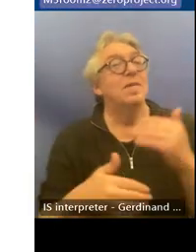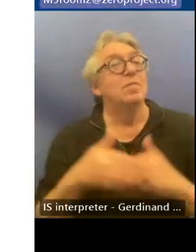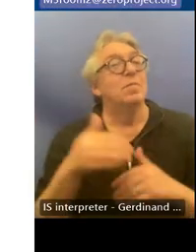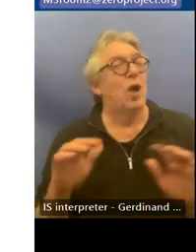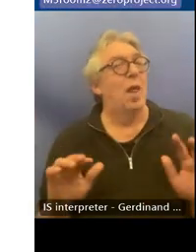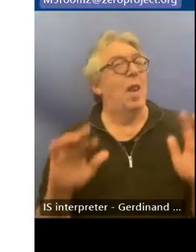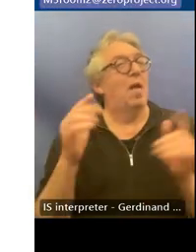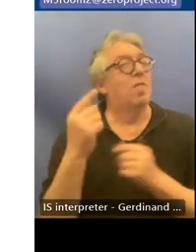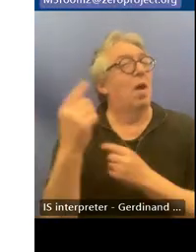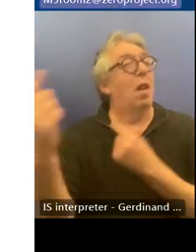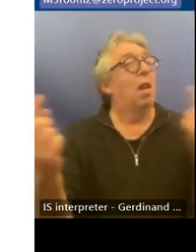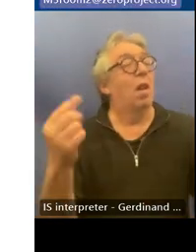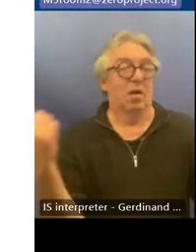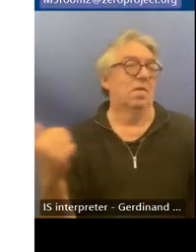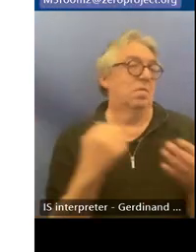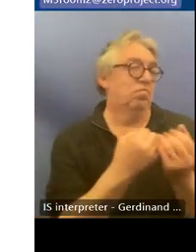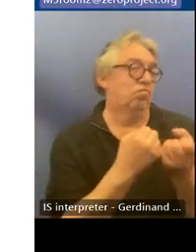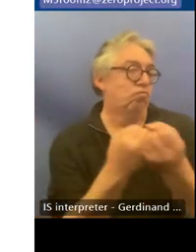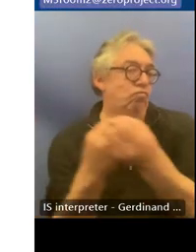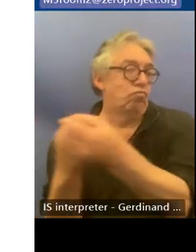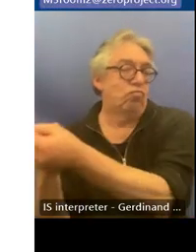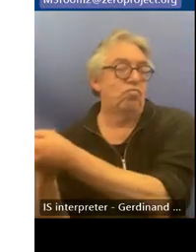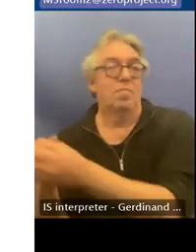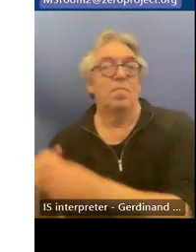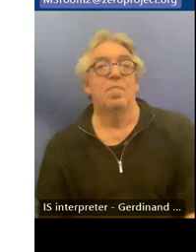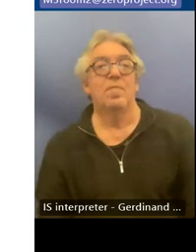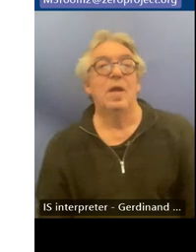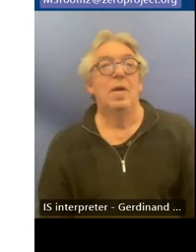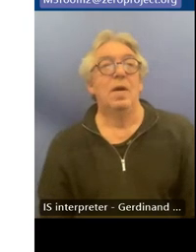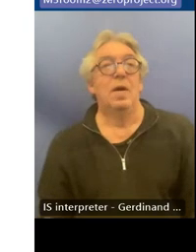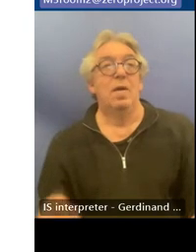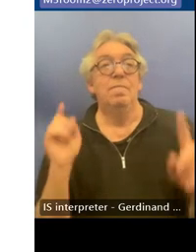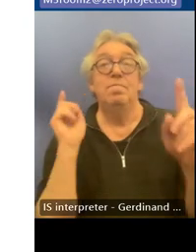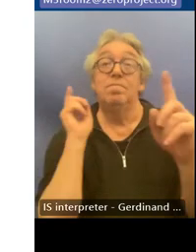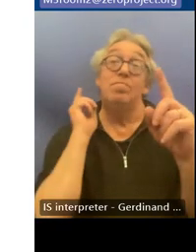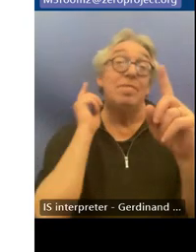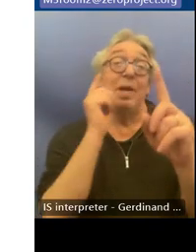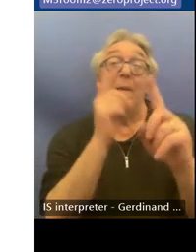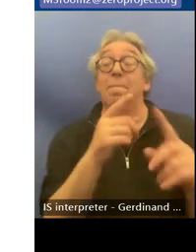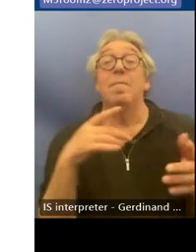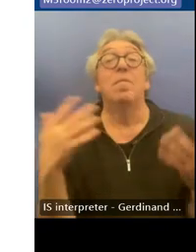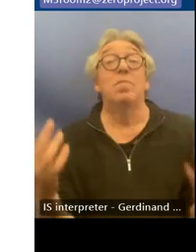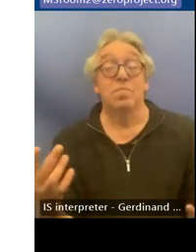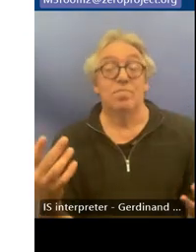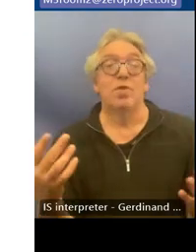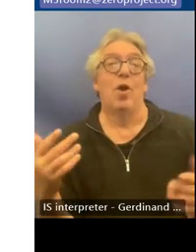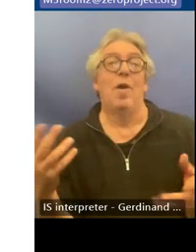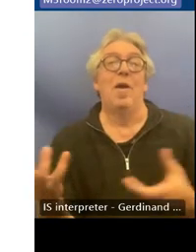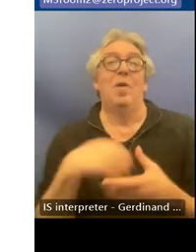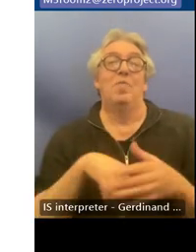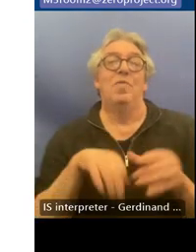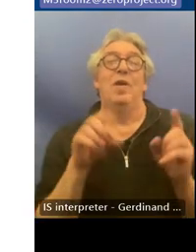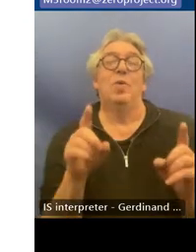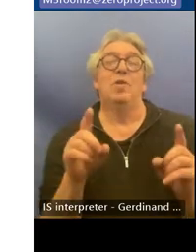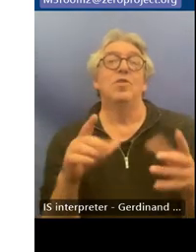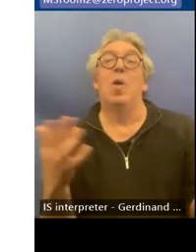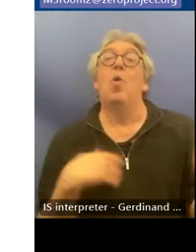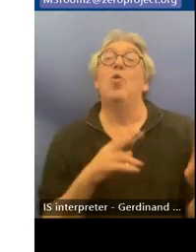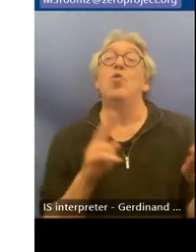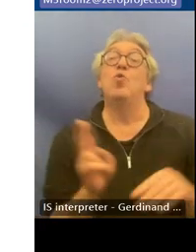The project is to promote inclusive education in Guatemala through the development of the universal design for